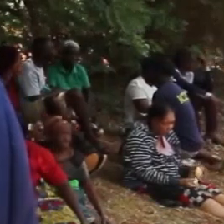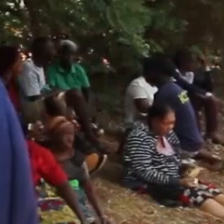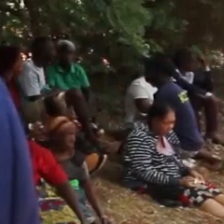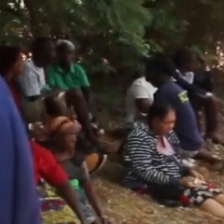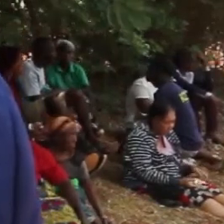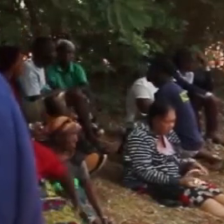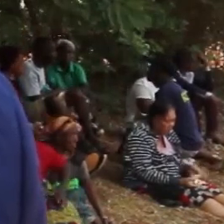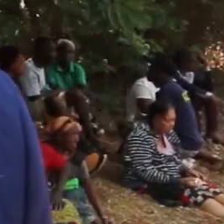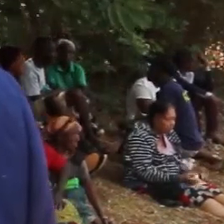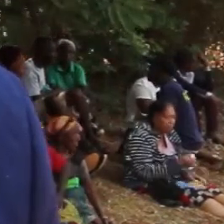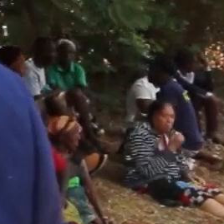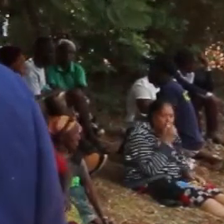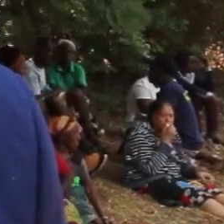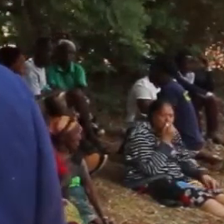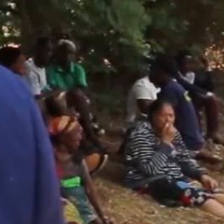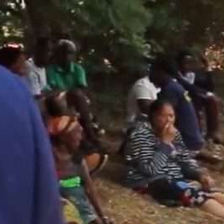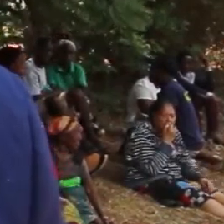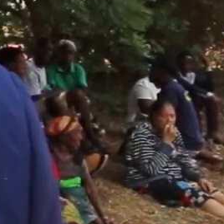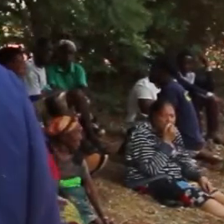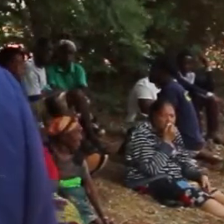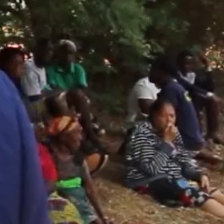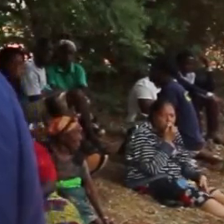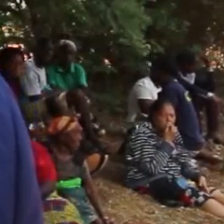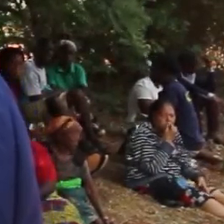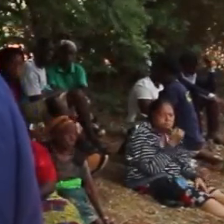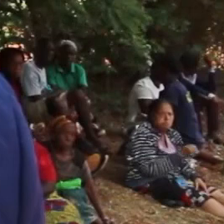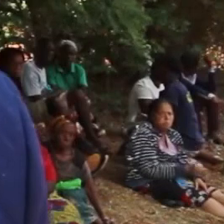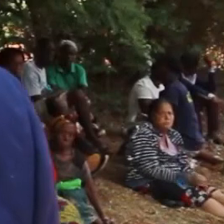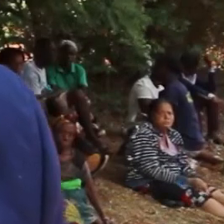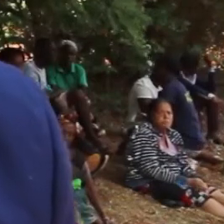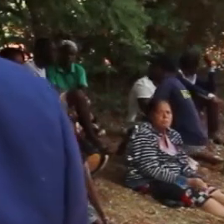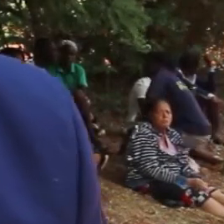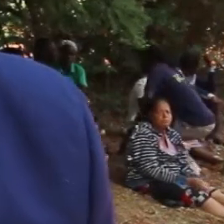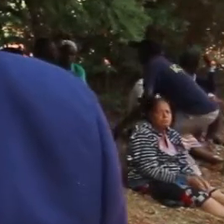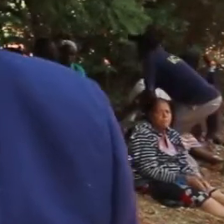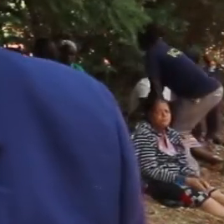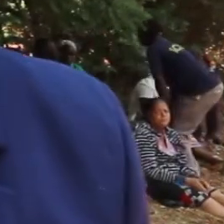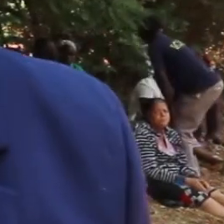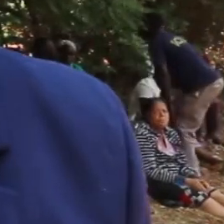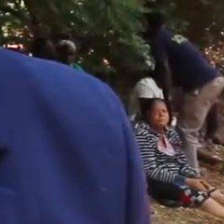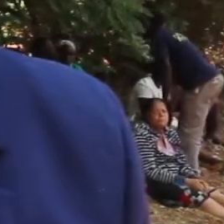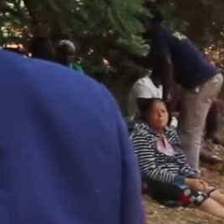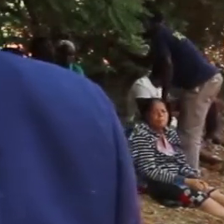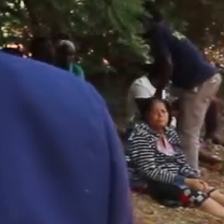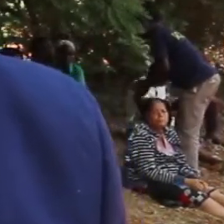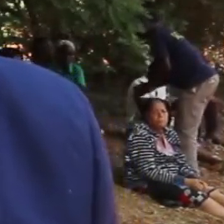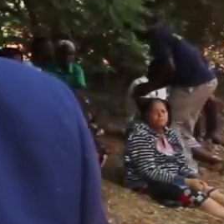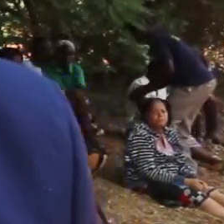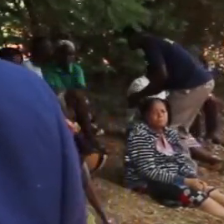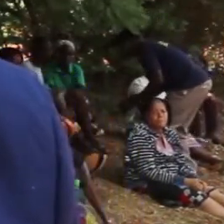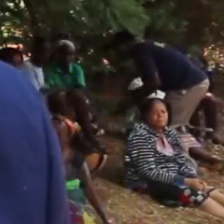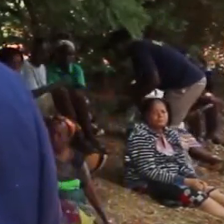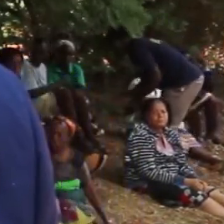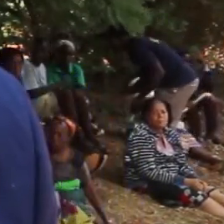food. So we flagged off today, and so far we are coming from